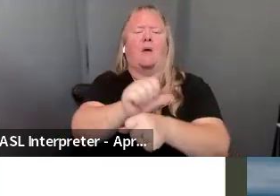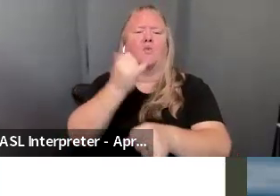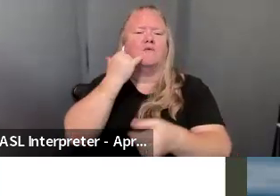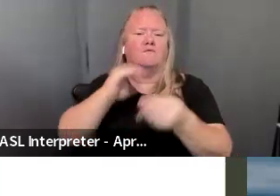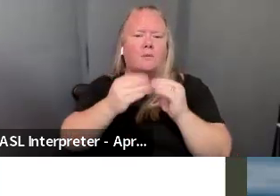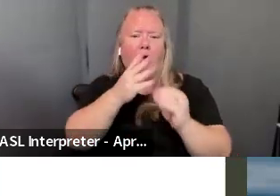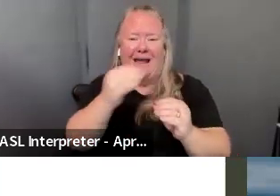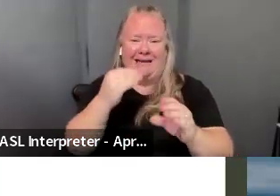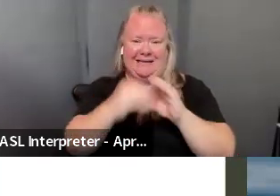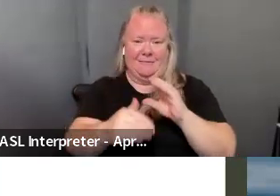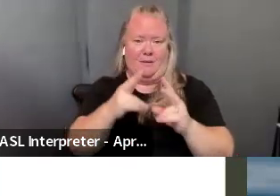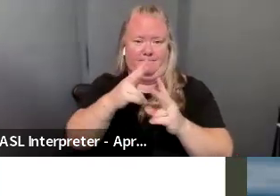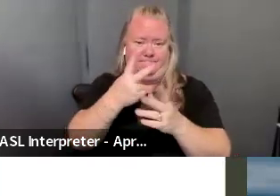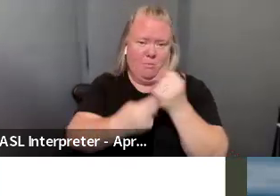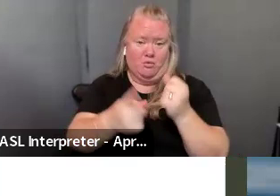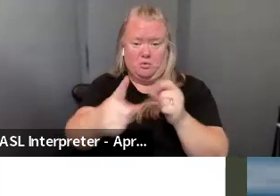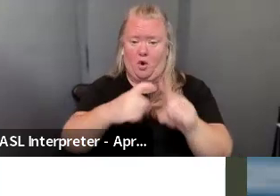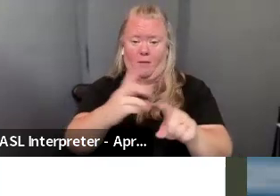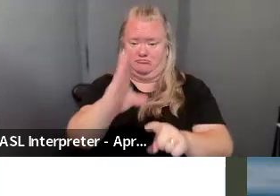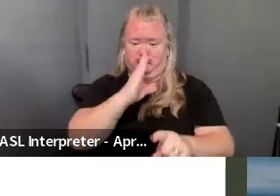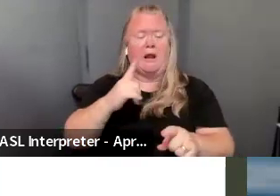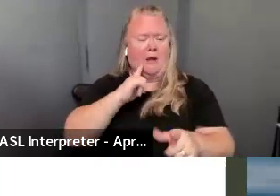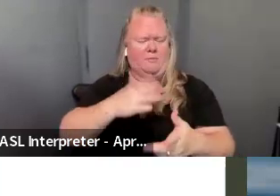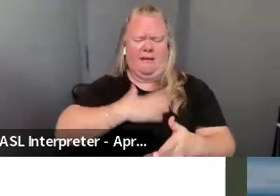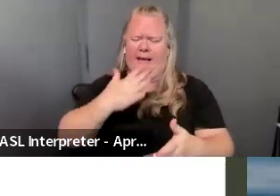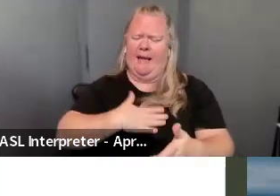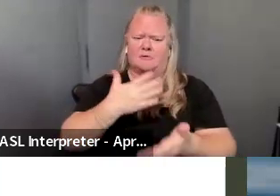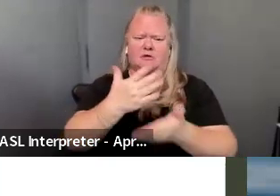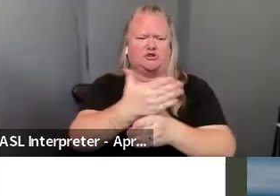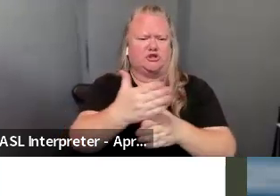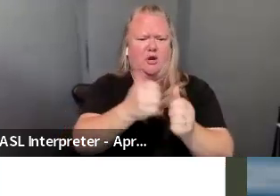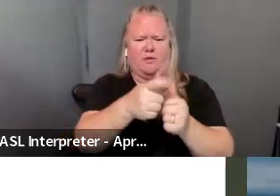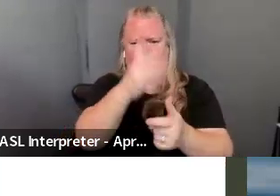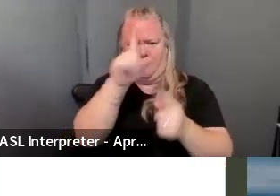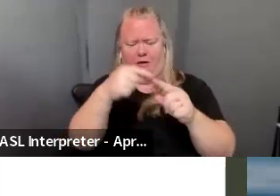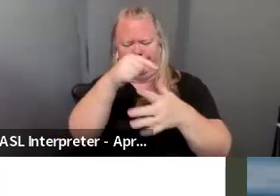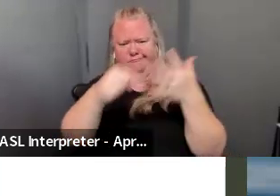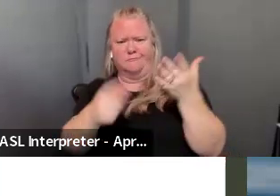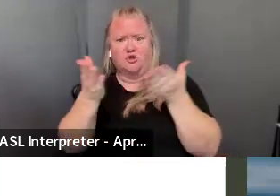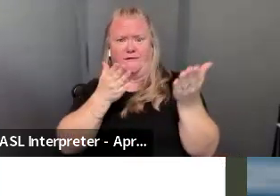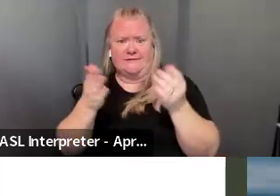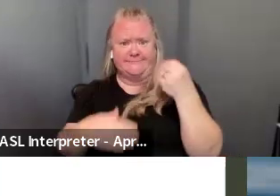number and my email, and you can call me directly, and I will be gladly to share with you about our services.